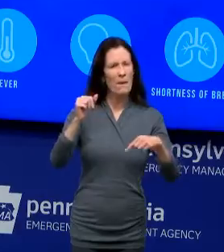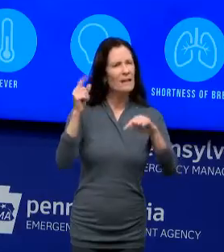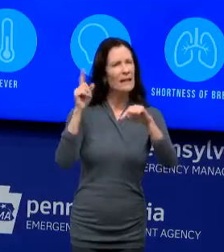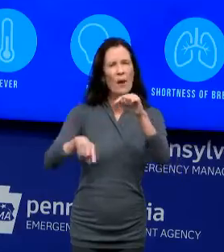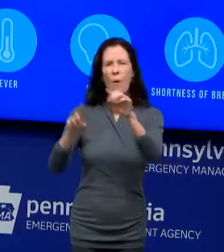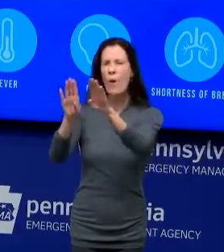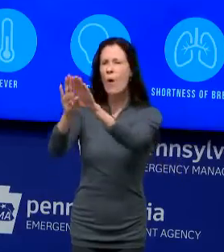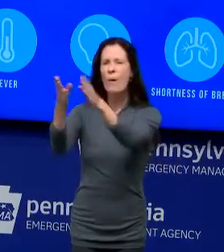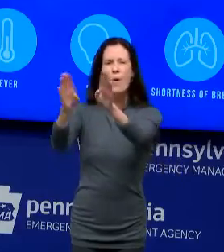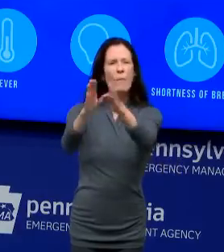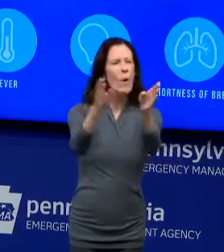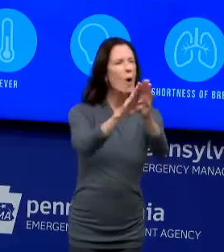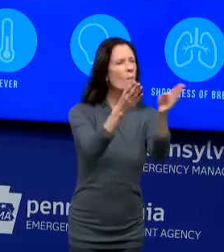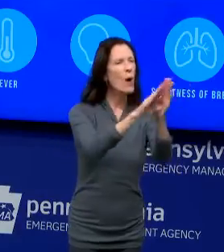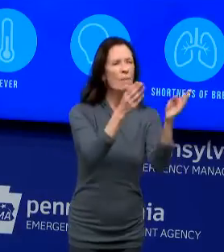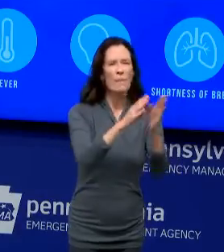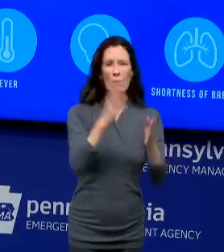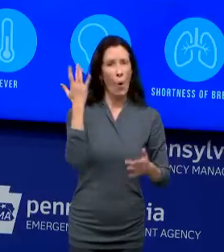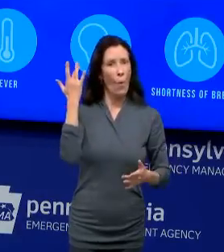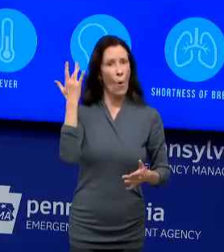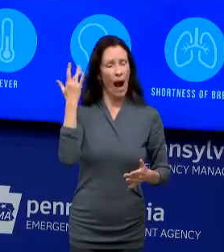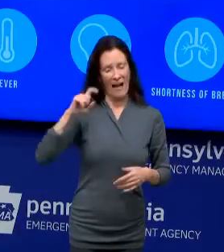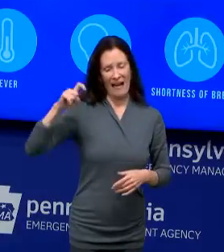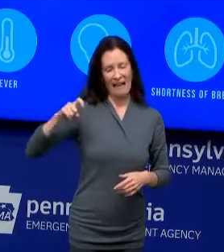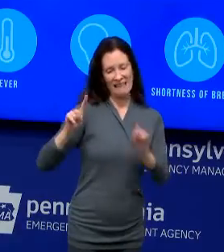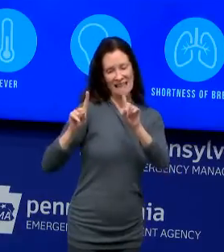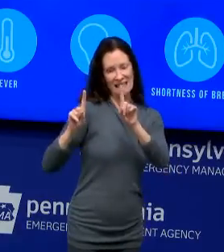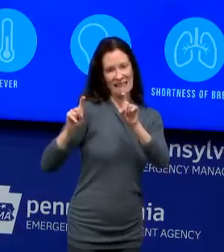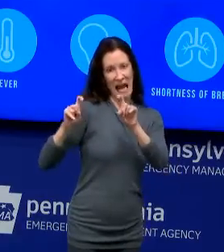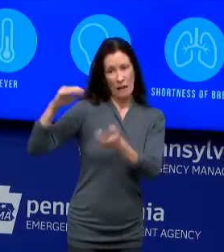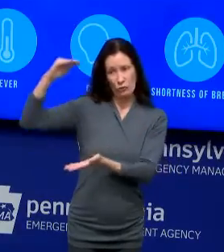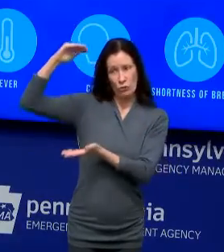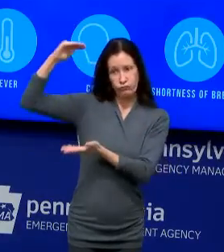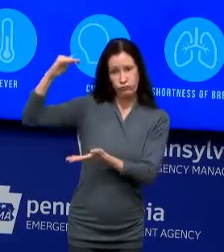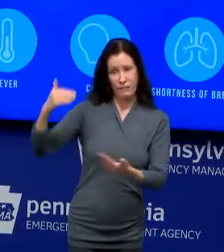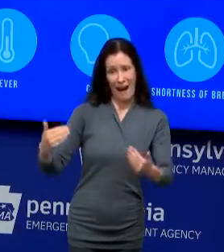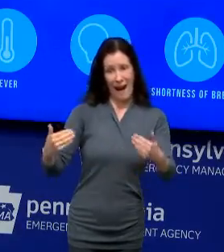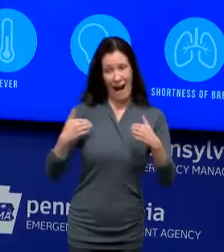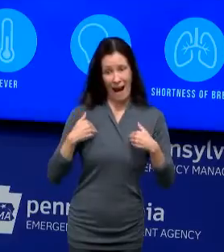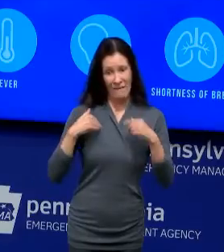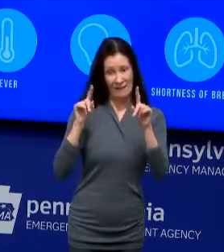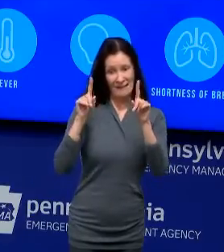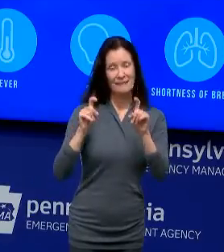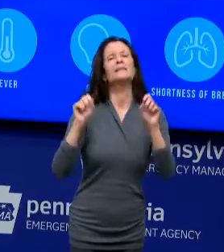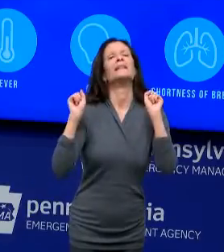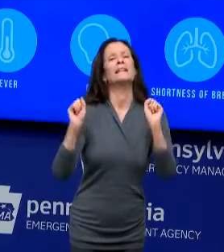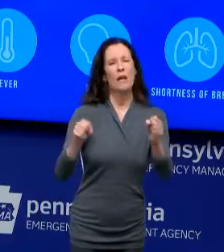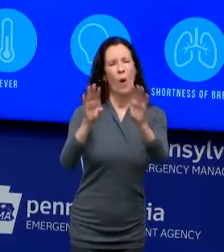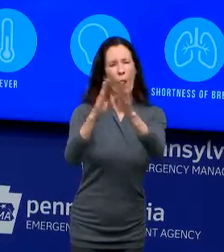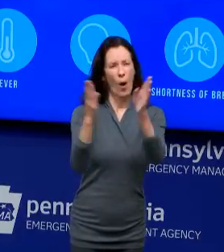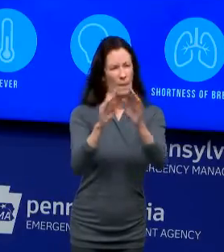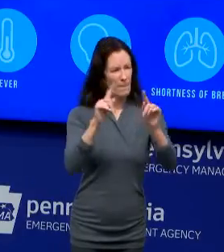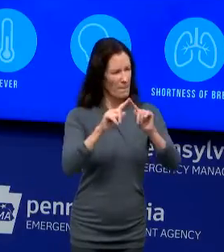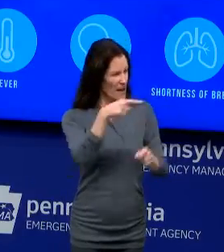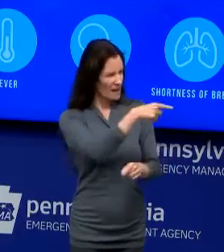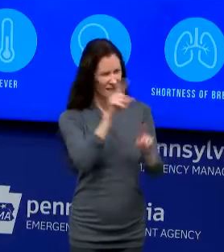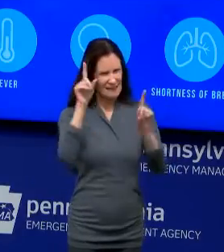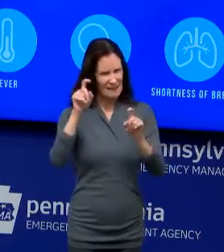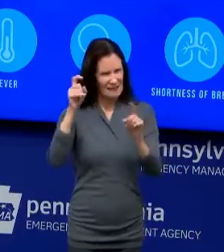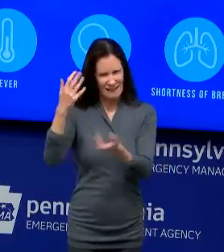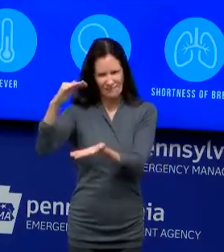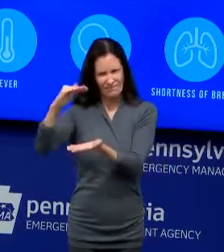available. What is being done to secure tests and other criteria needed to begin the process of reopening the